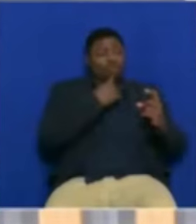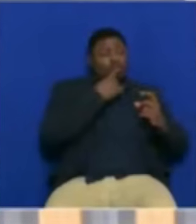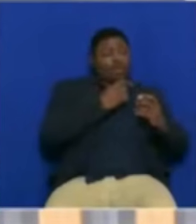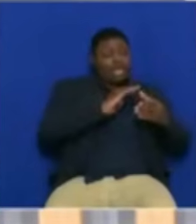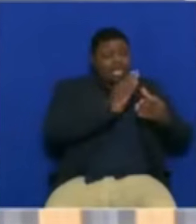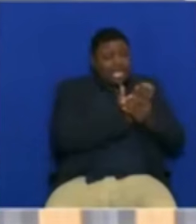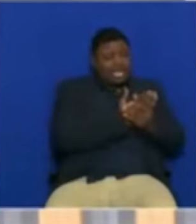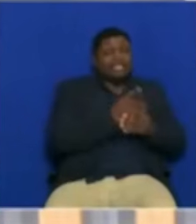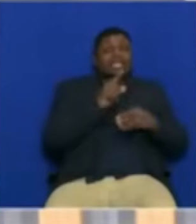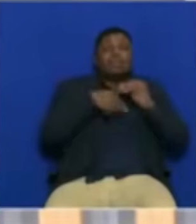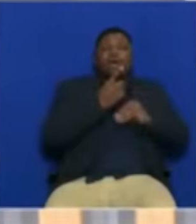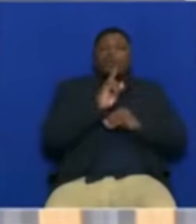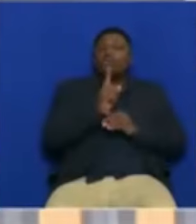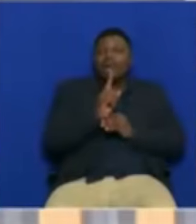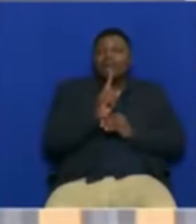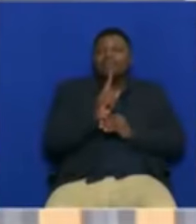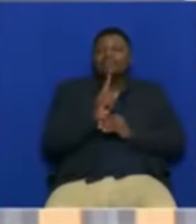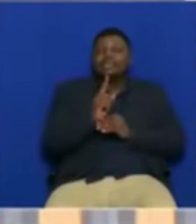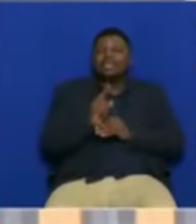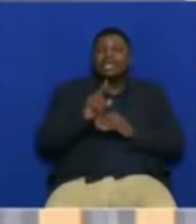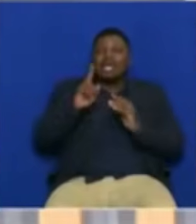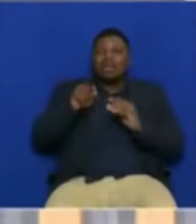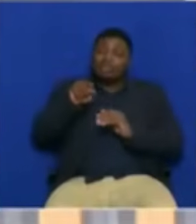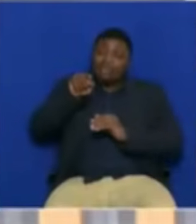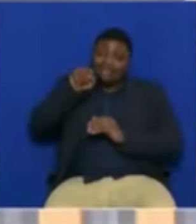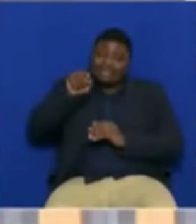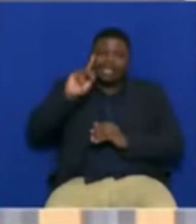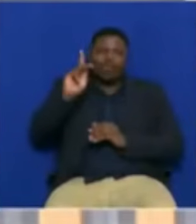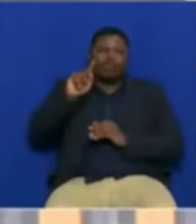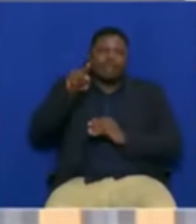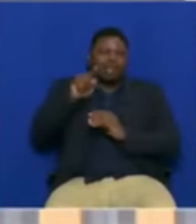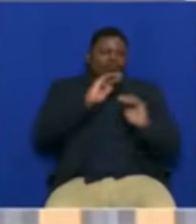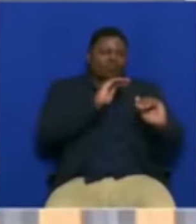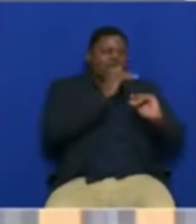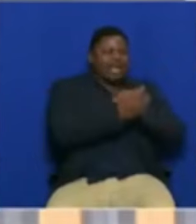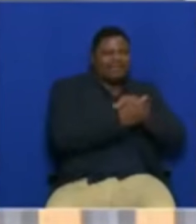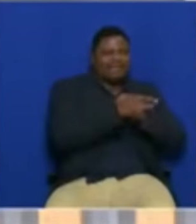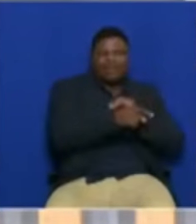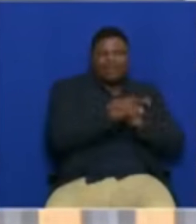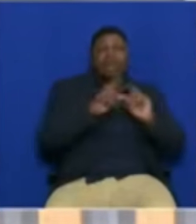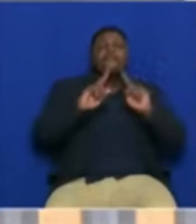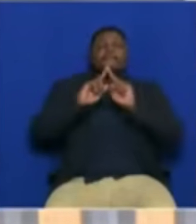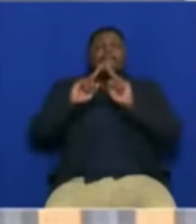A1 statement, doesn't provide any information that points to that cover-up.